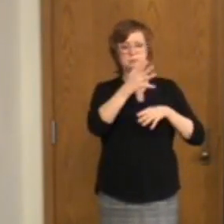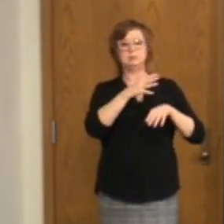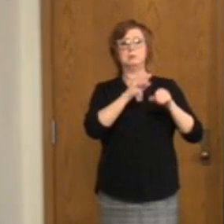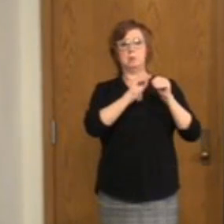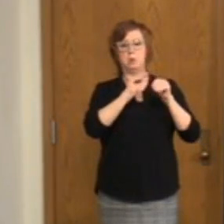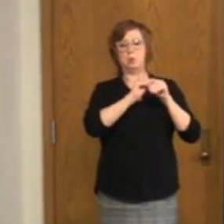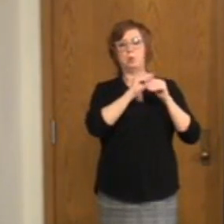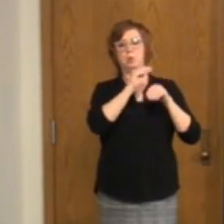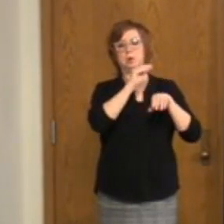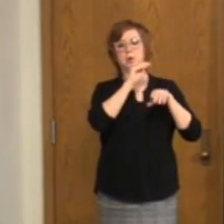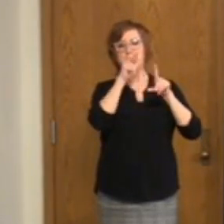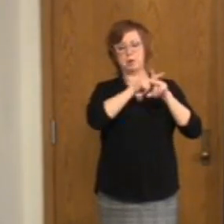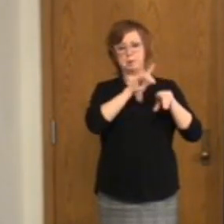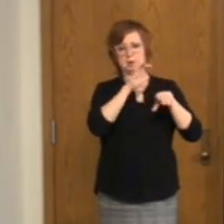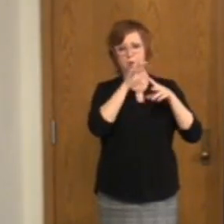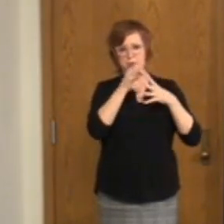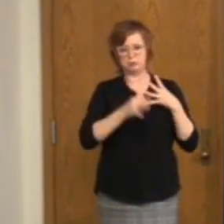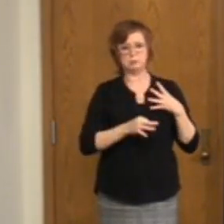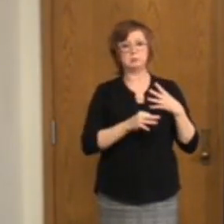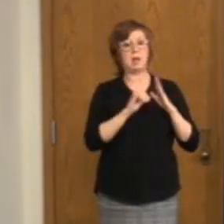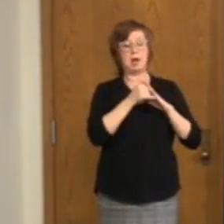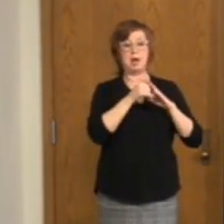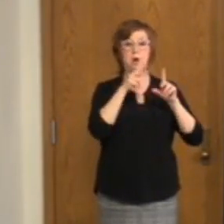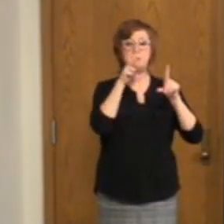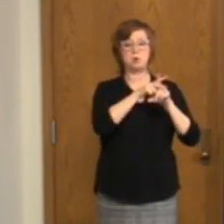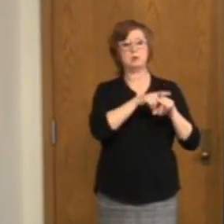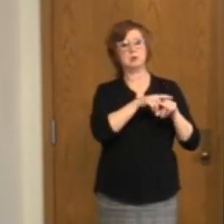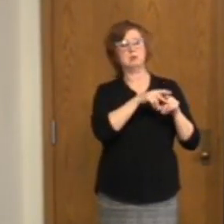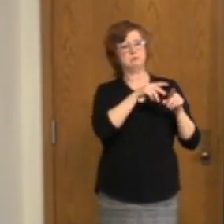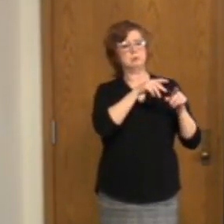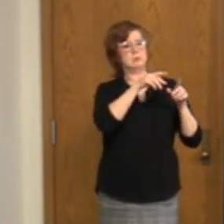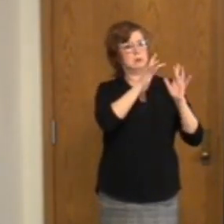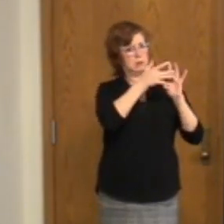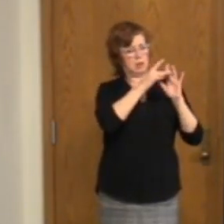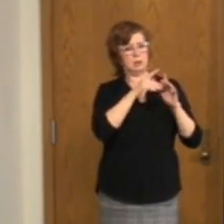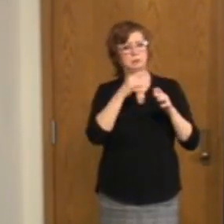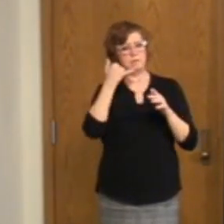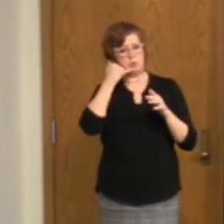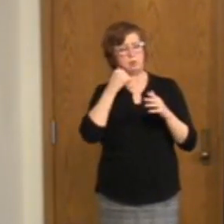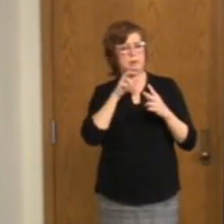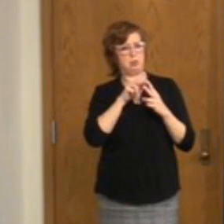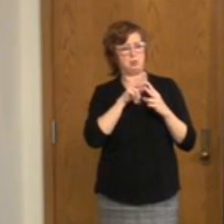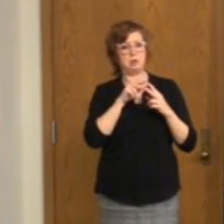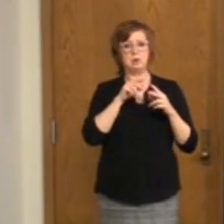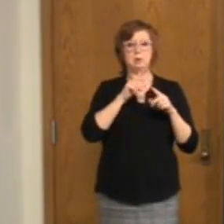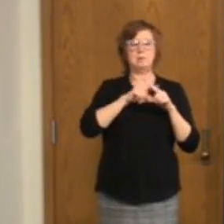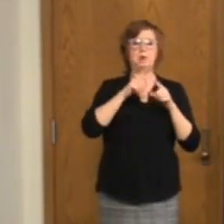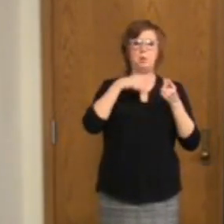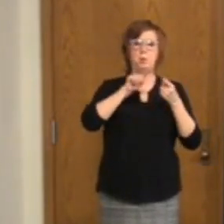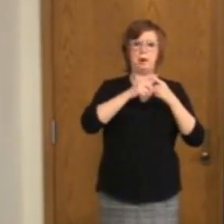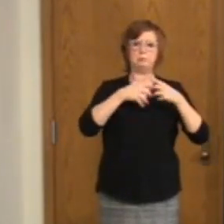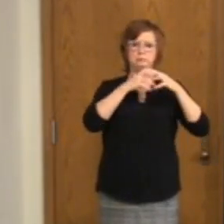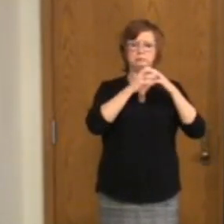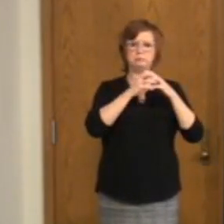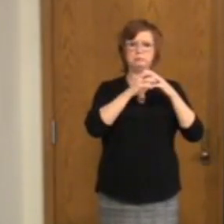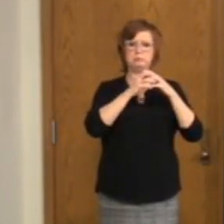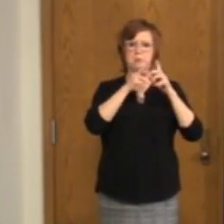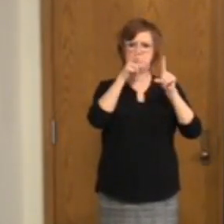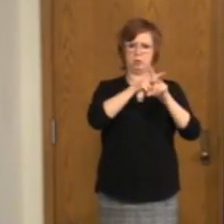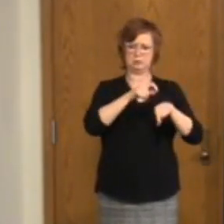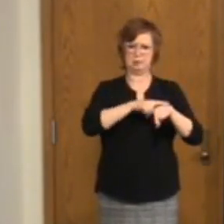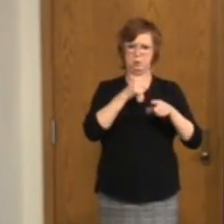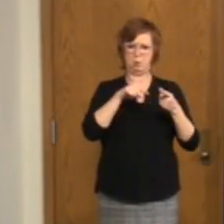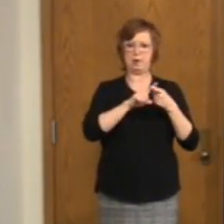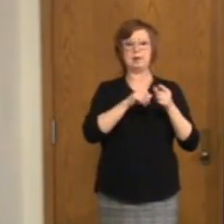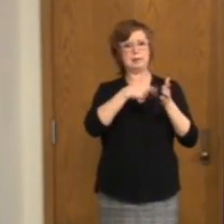telephone. We expect to launch that appointment system next week. So for everyone who is waiting to get your shot and is in